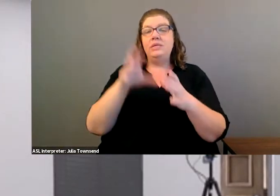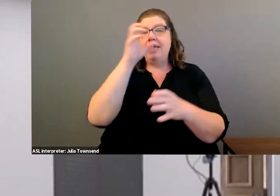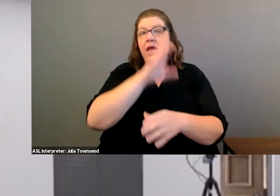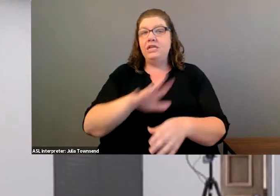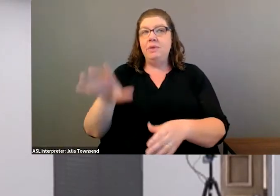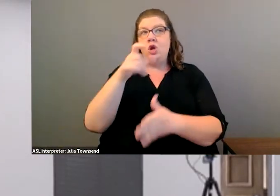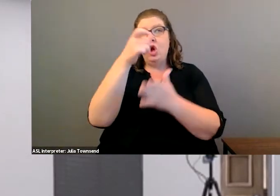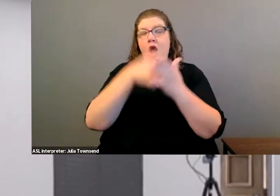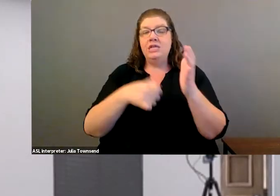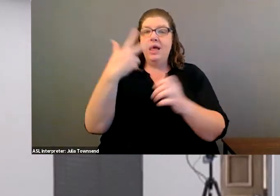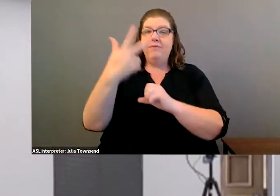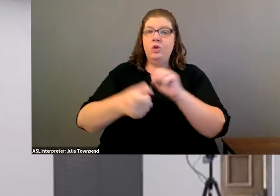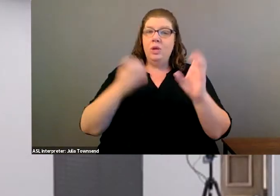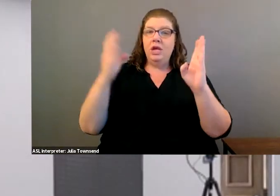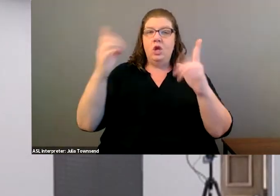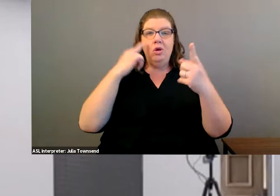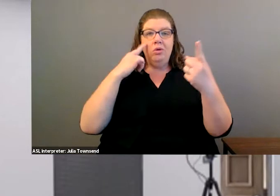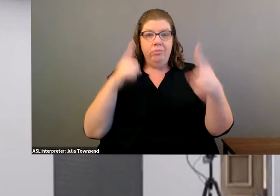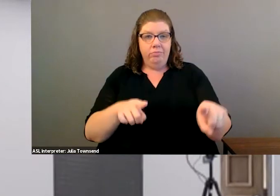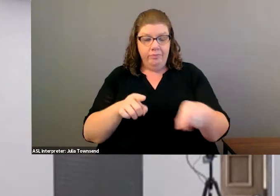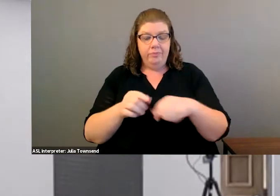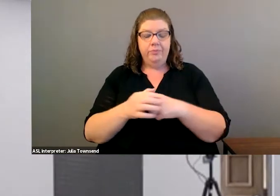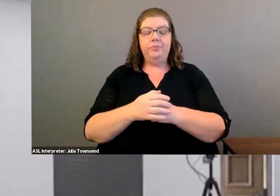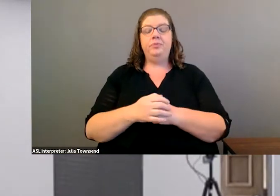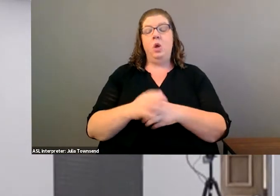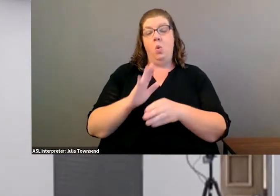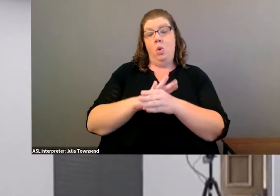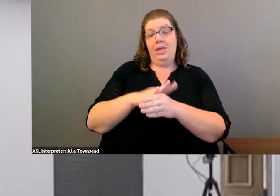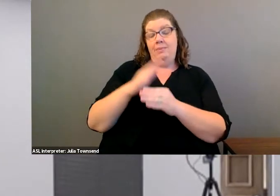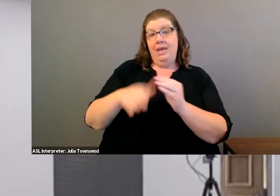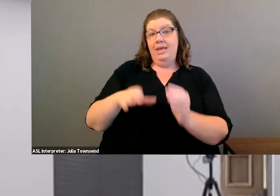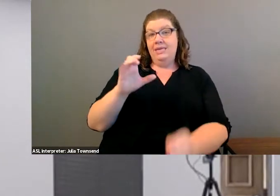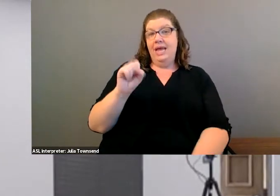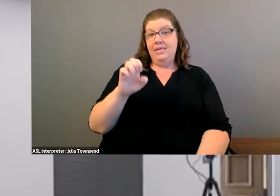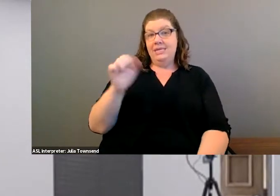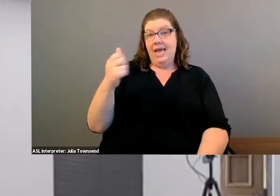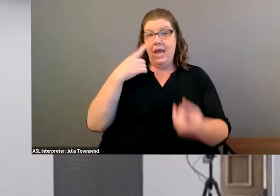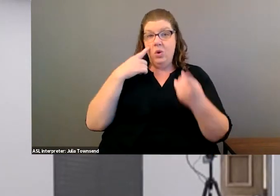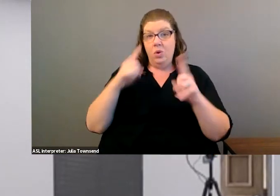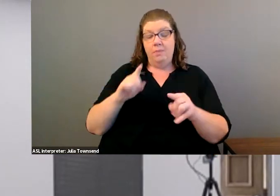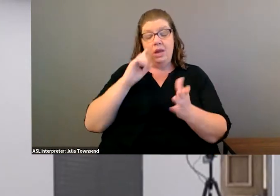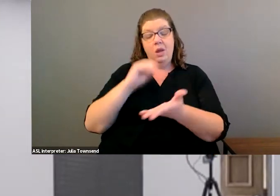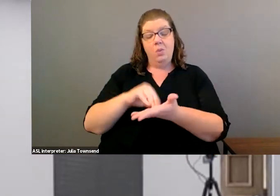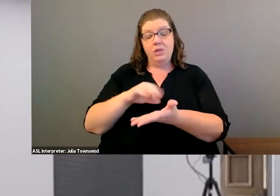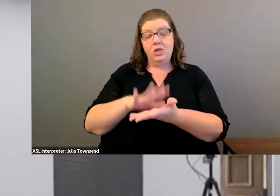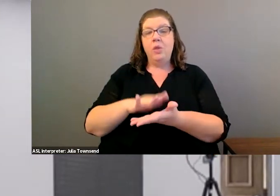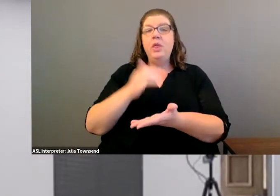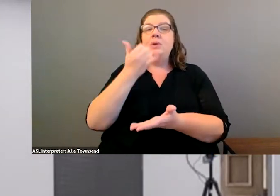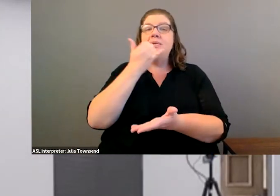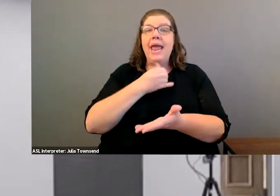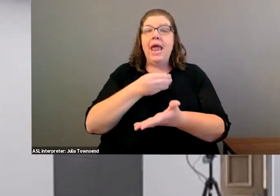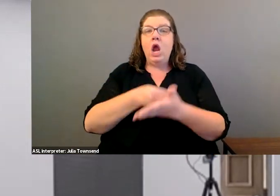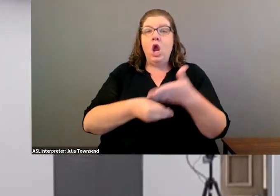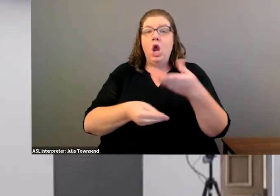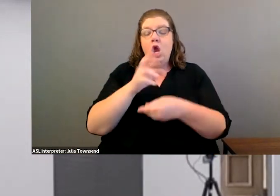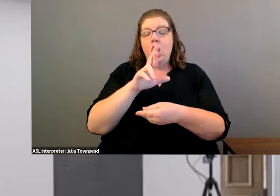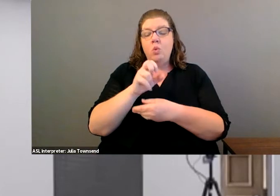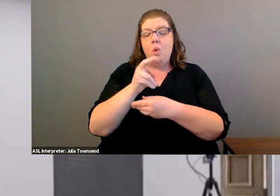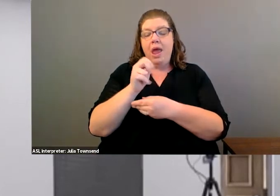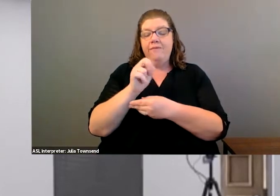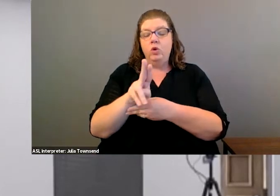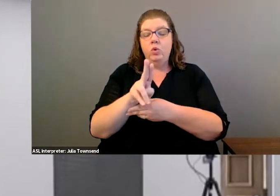of the 3-year settlement. When completing the CSEA agreement, it was noted that there was an error in the revenue for the